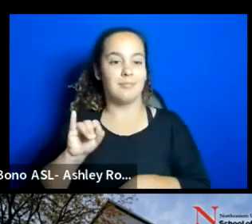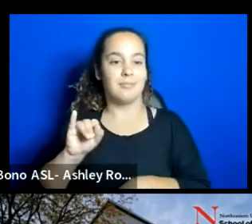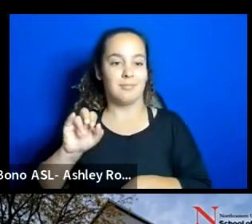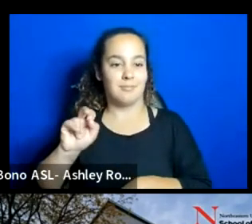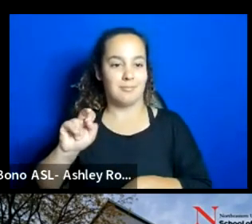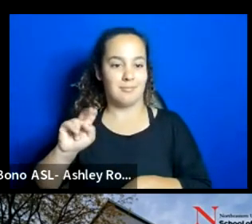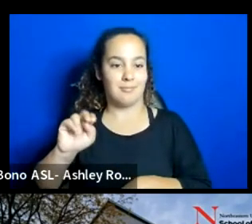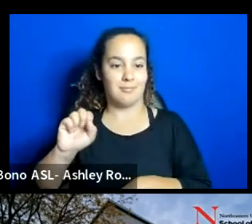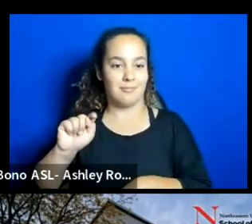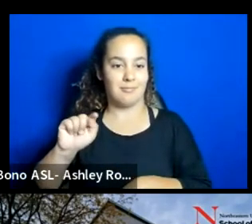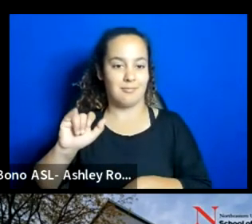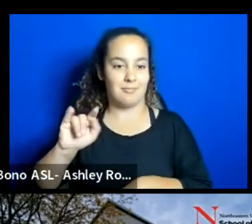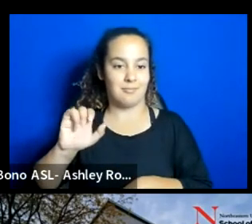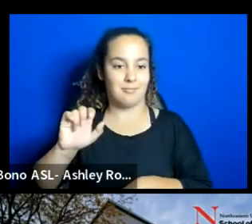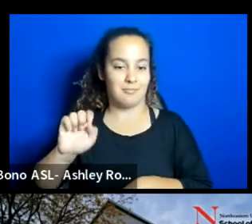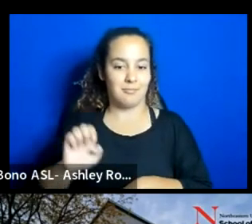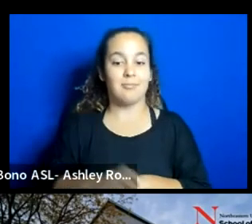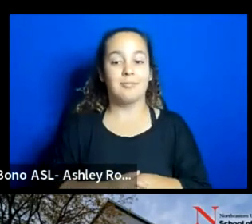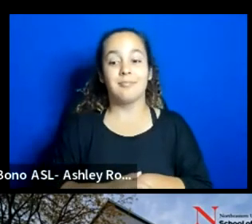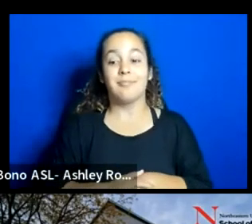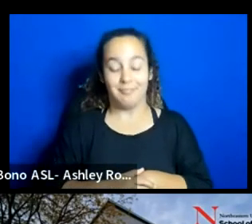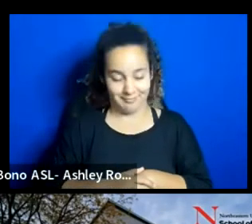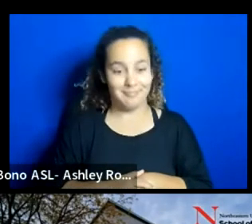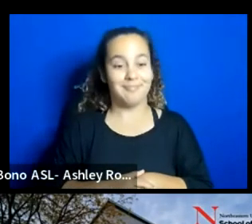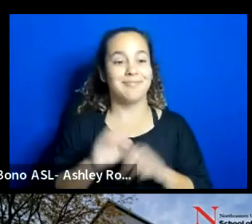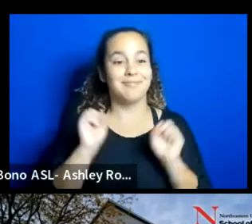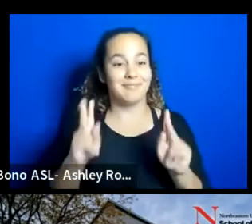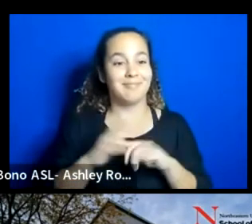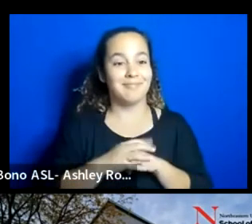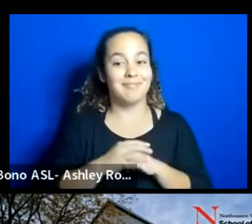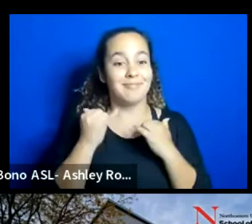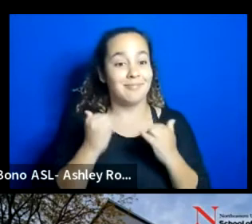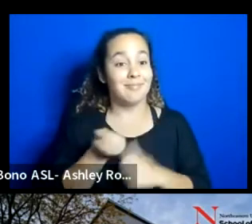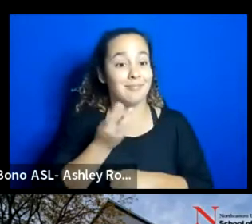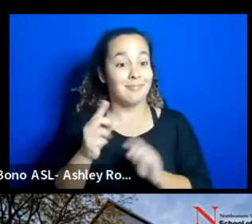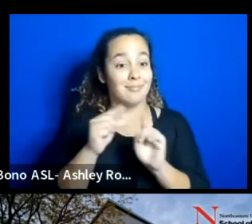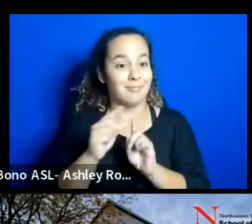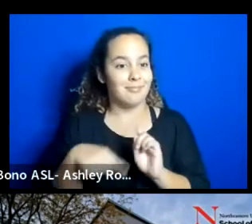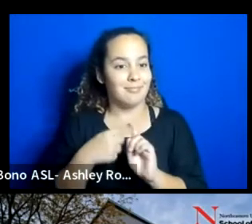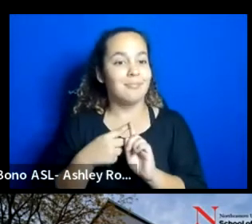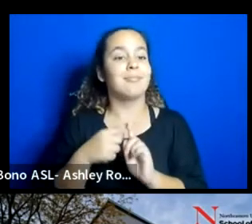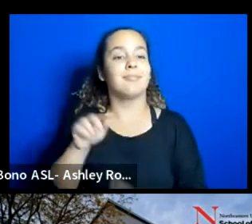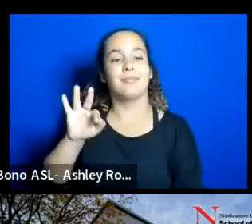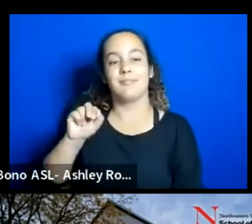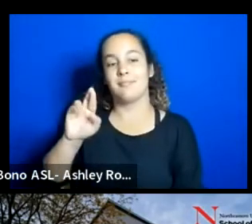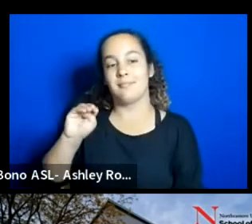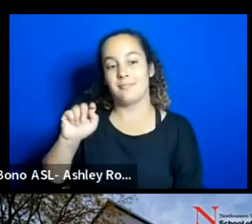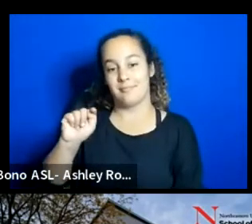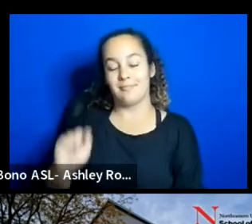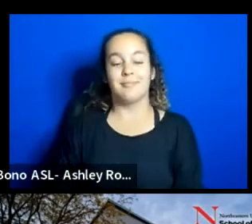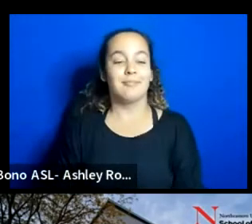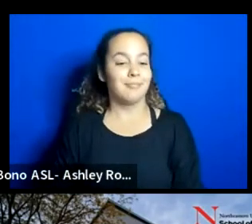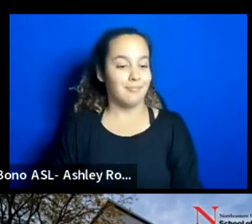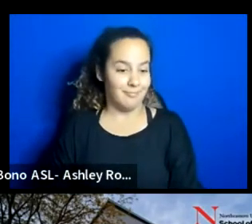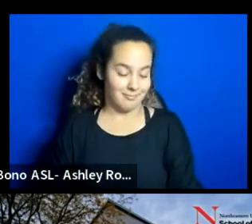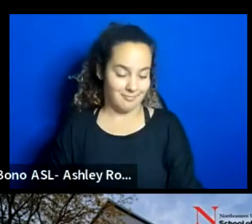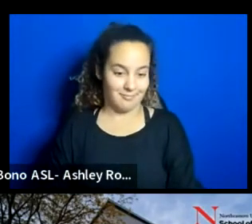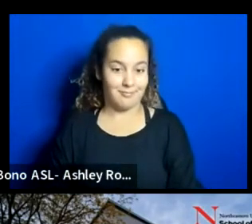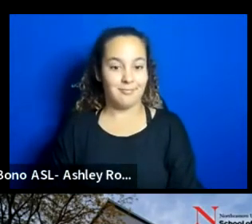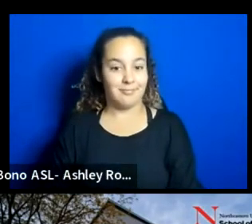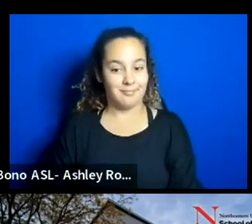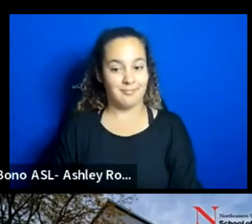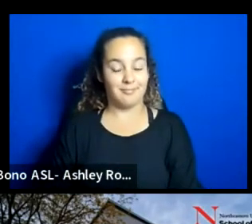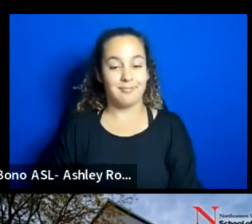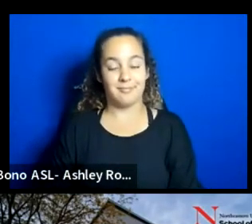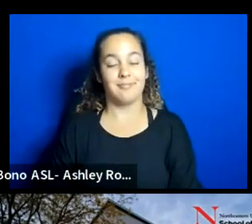I am mispronouncing anybody. Okay, so let me just say a quick word about format. So I'm gonna say just